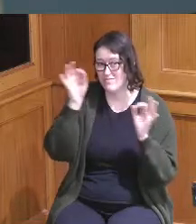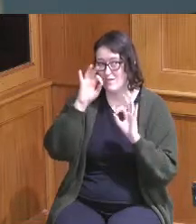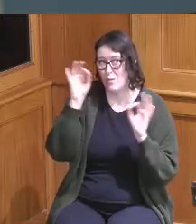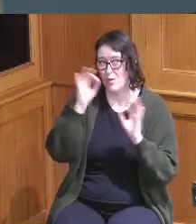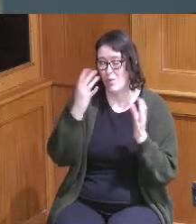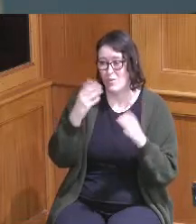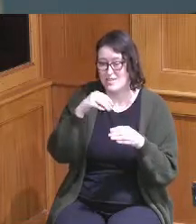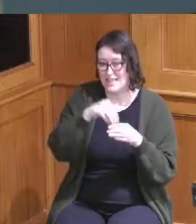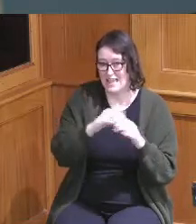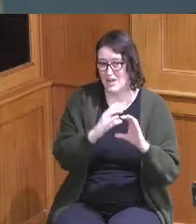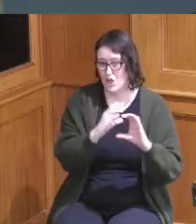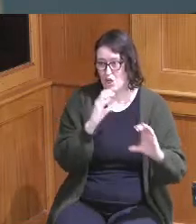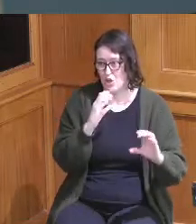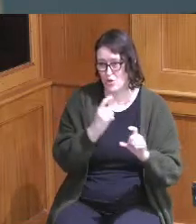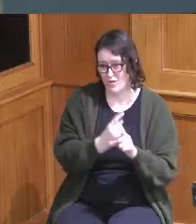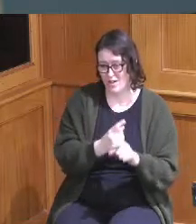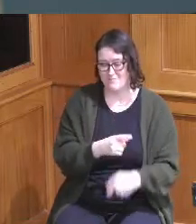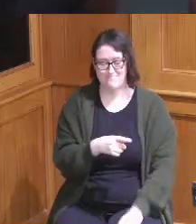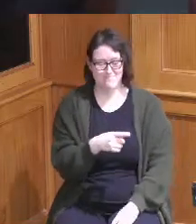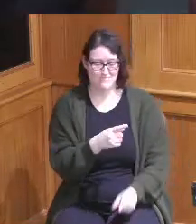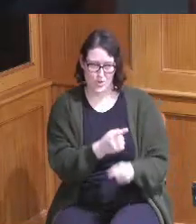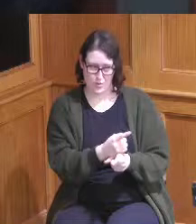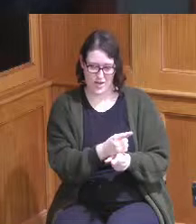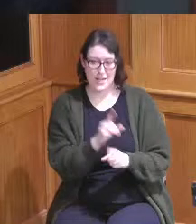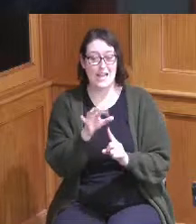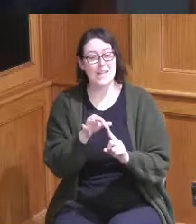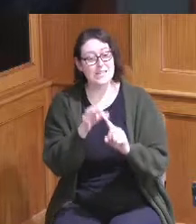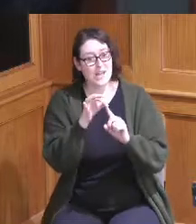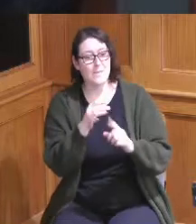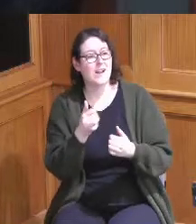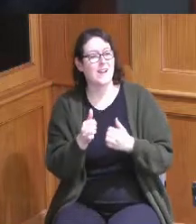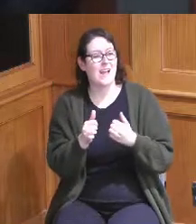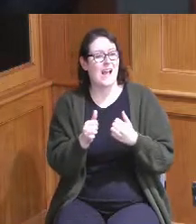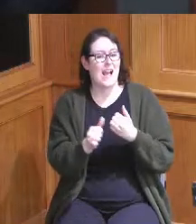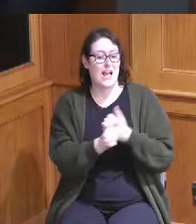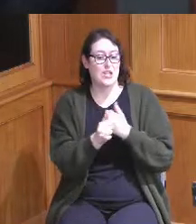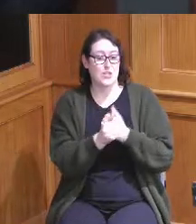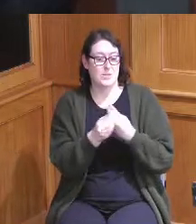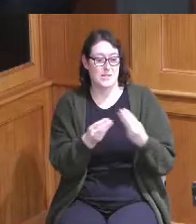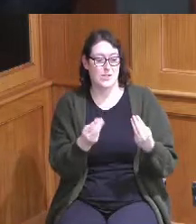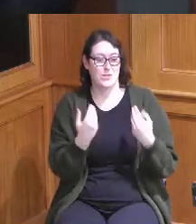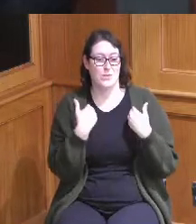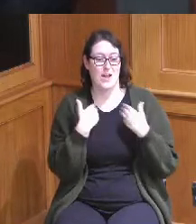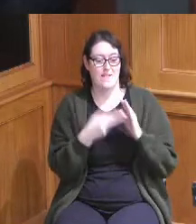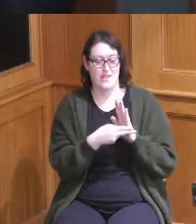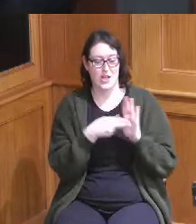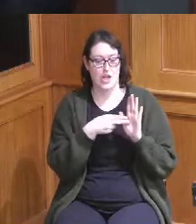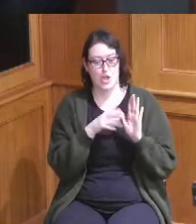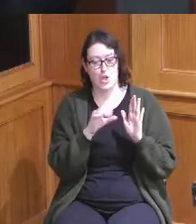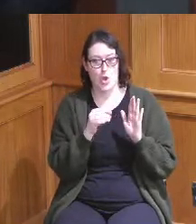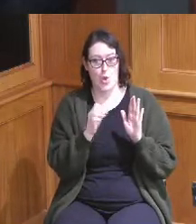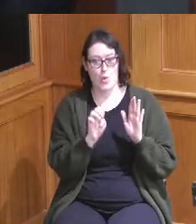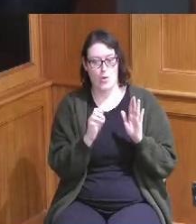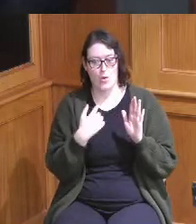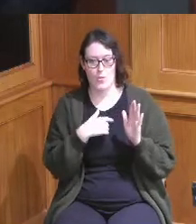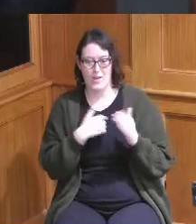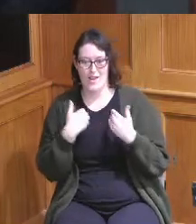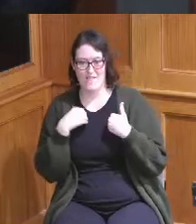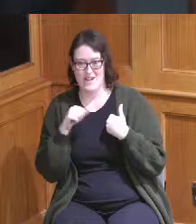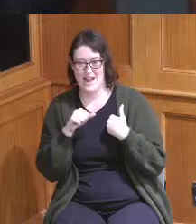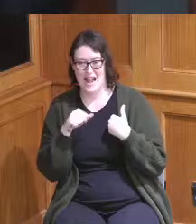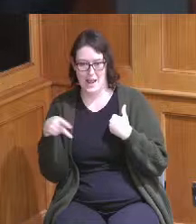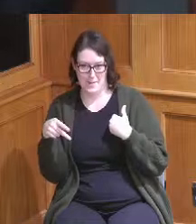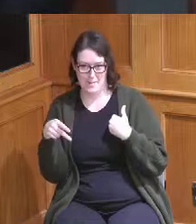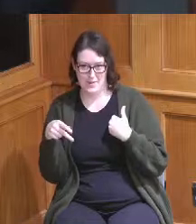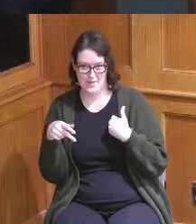time what's in those cars. Correct, except any car with hazardous materials has a code on it. And then we have an app that we have access to called Ask Rail.